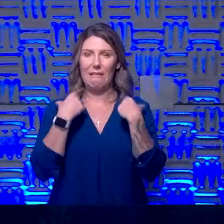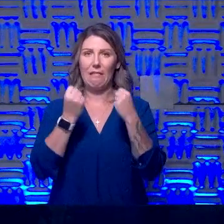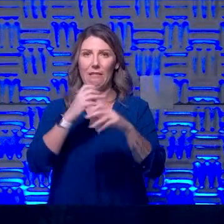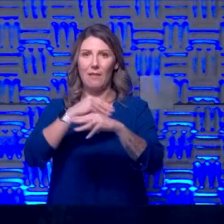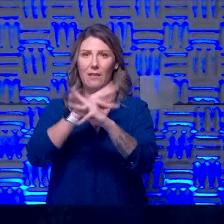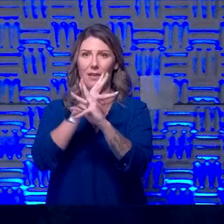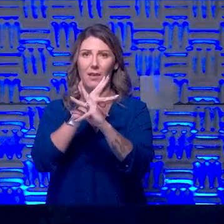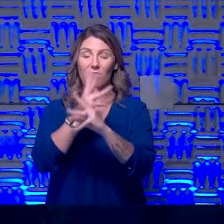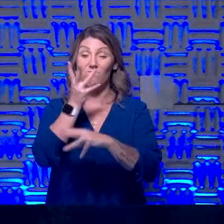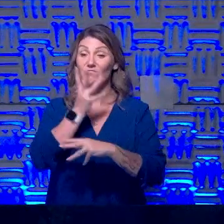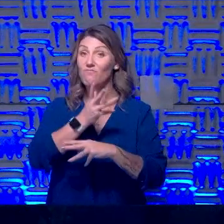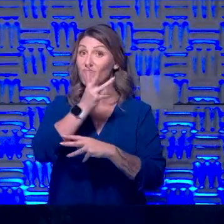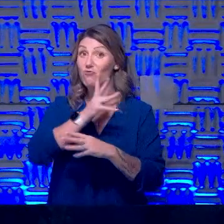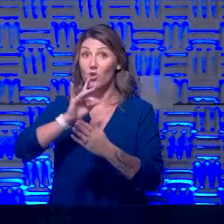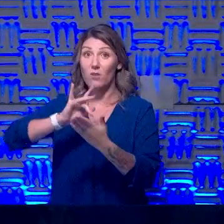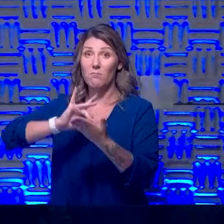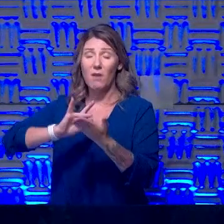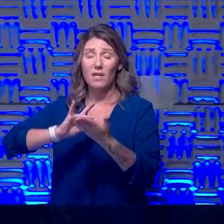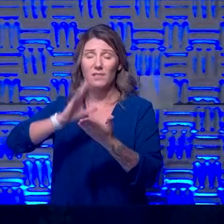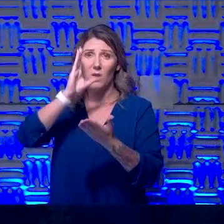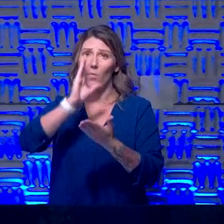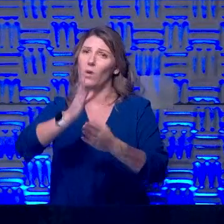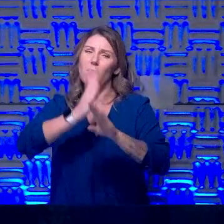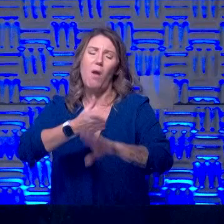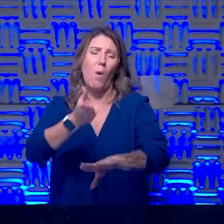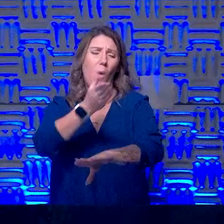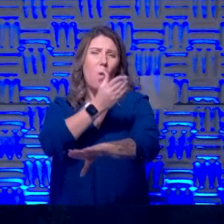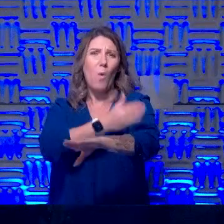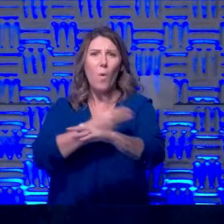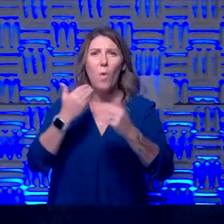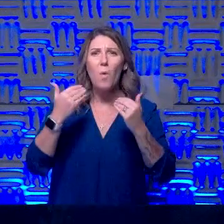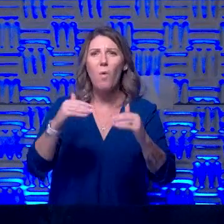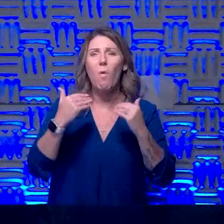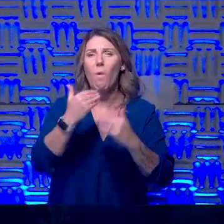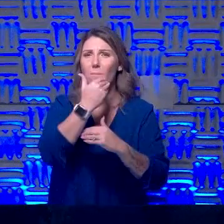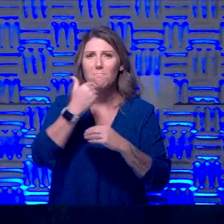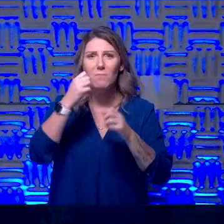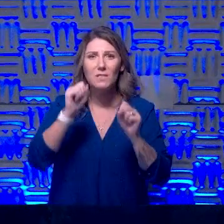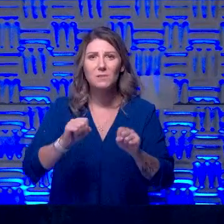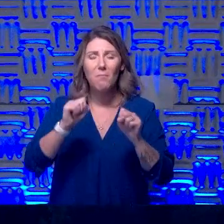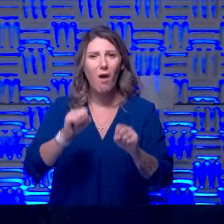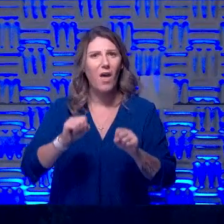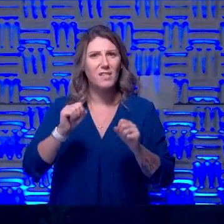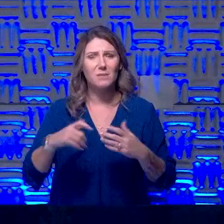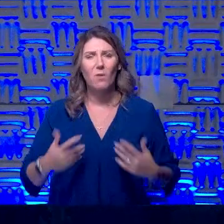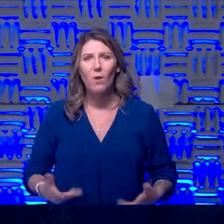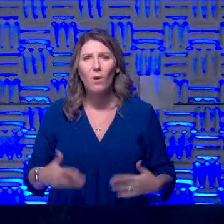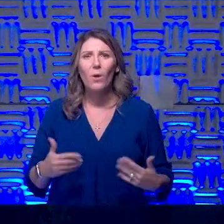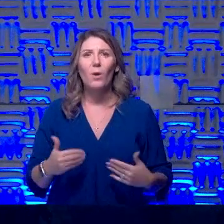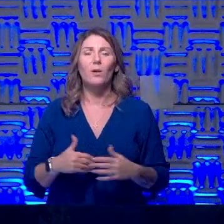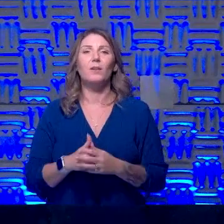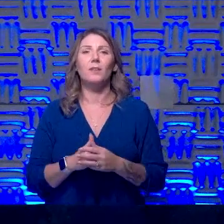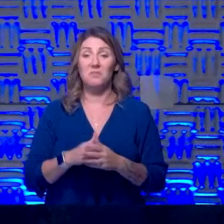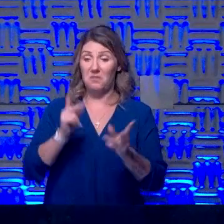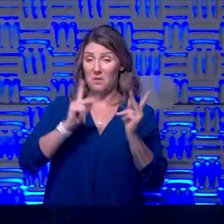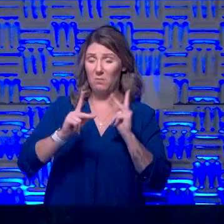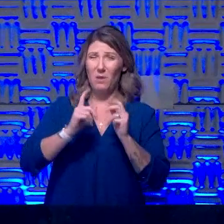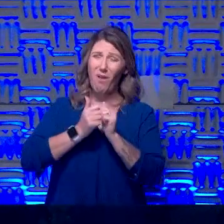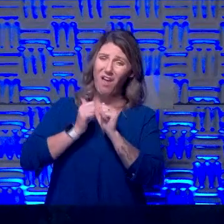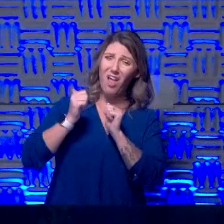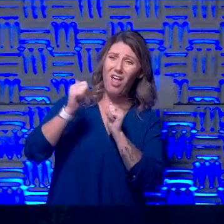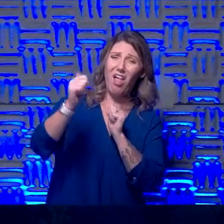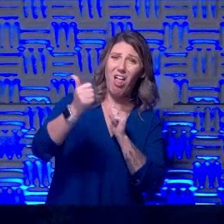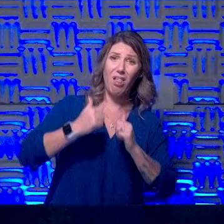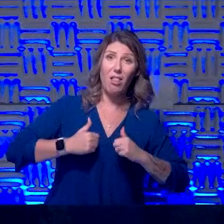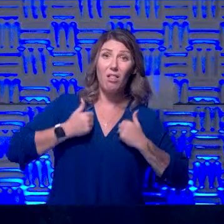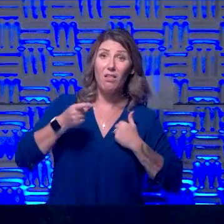to turn rural medicine upside down in the best possible way. I think this is a game changer. I think for people who live far from healthcare,